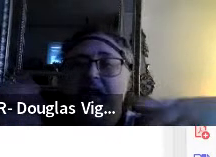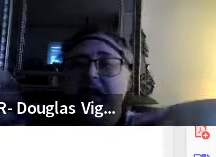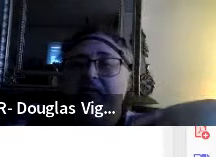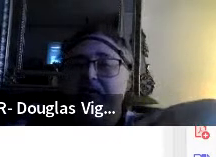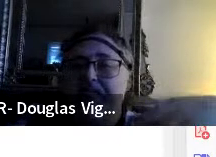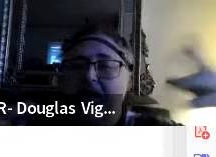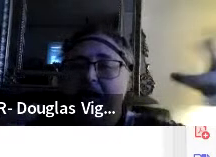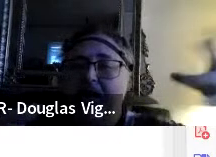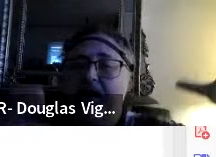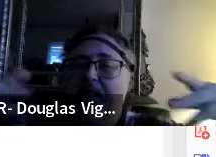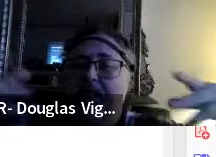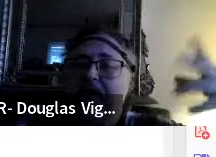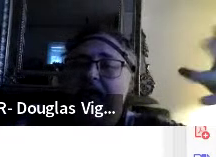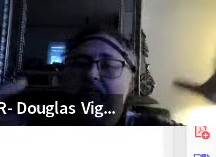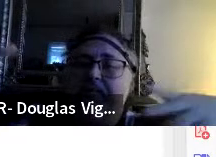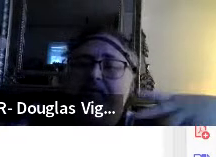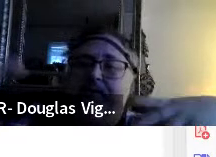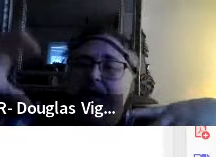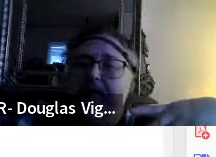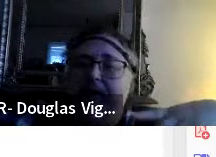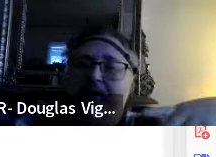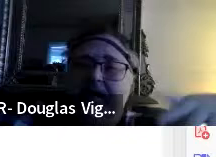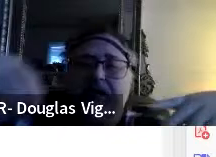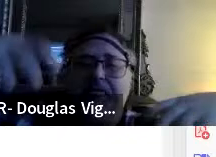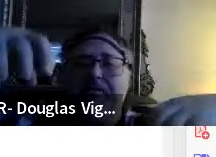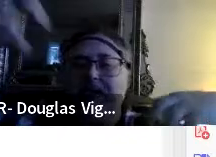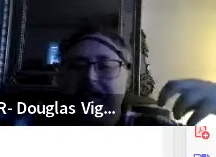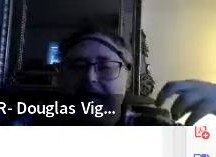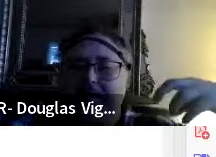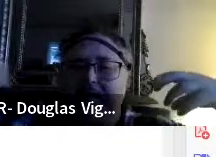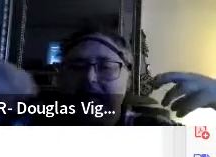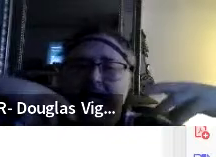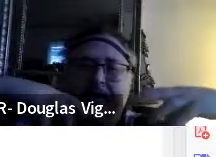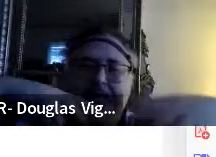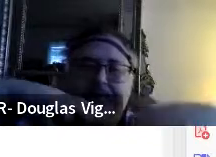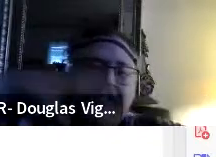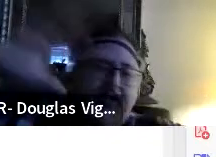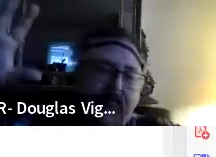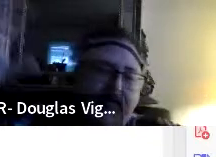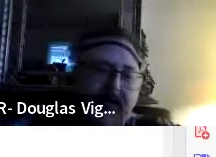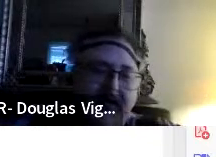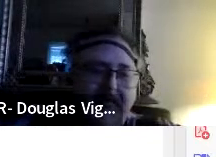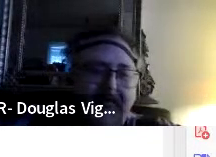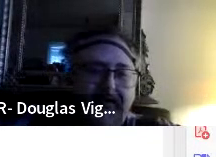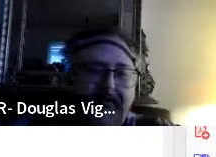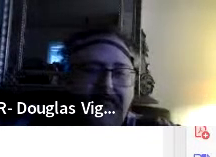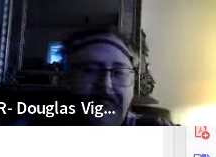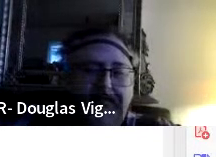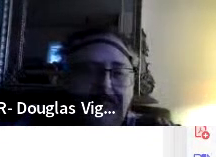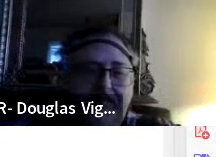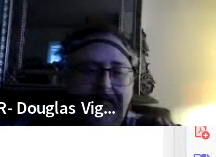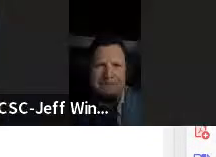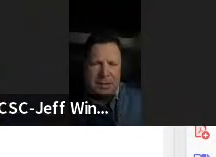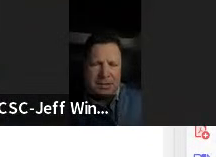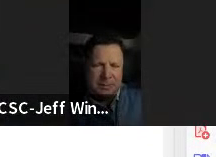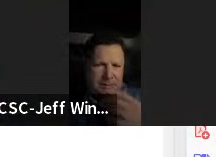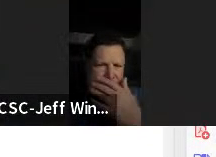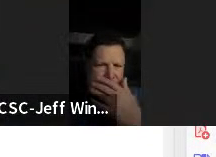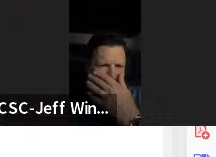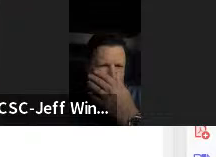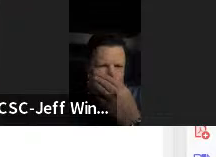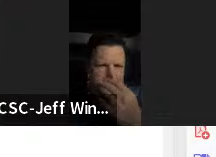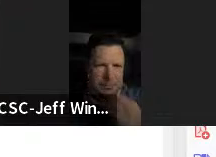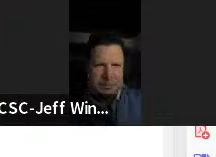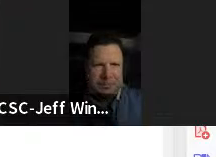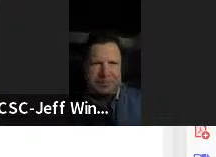congestion with other part of other areas. That's what I'm trying to say. Okay, thank you so much. Douglas, Okay, thanks.